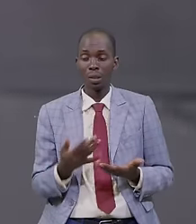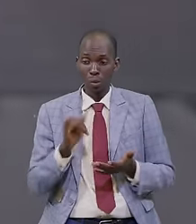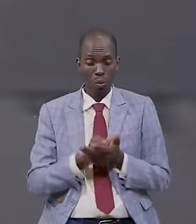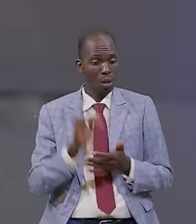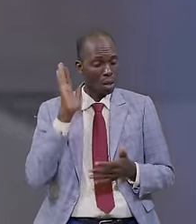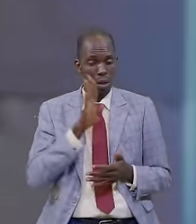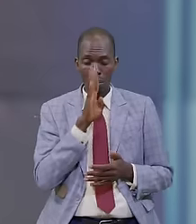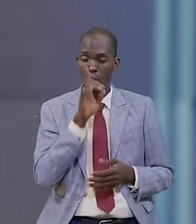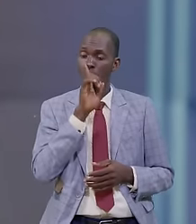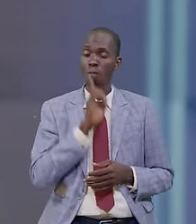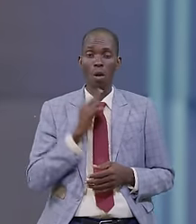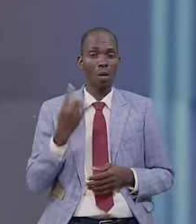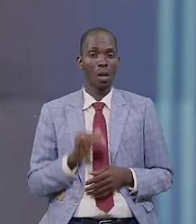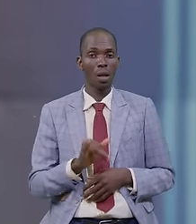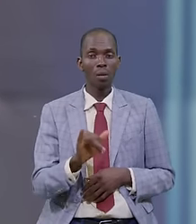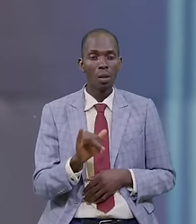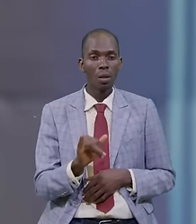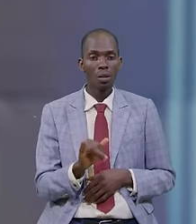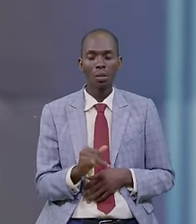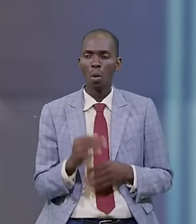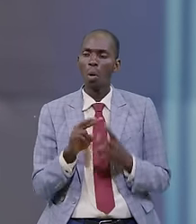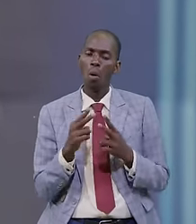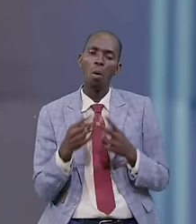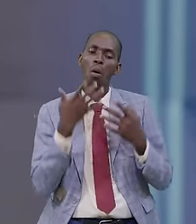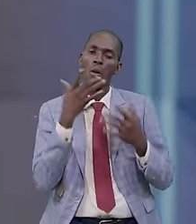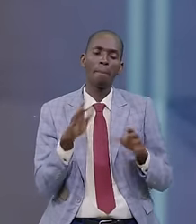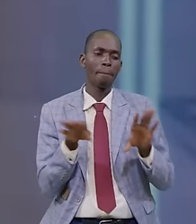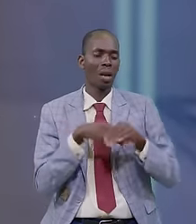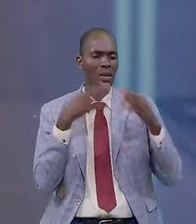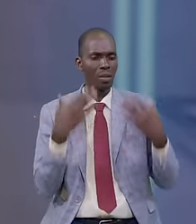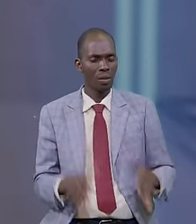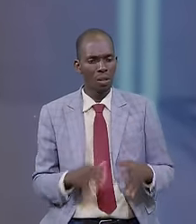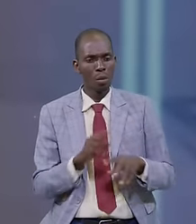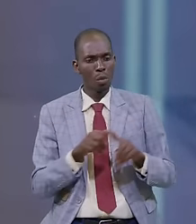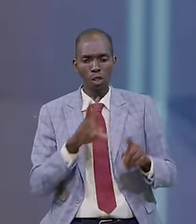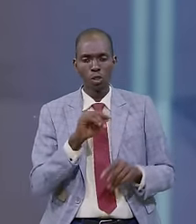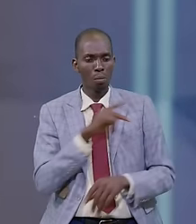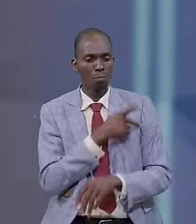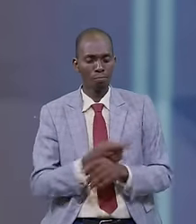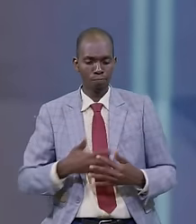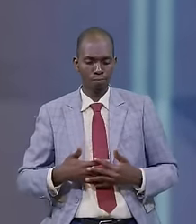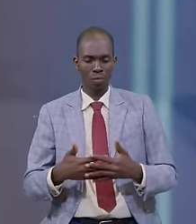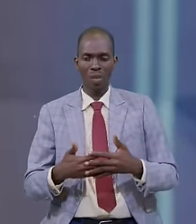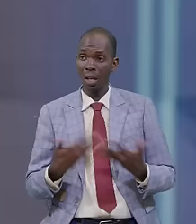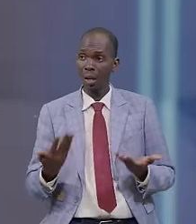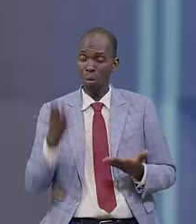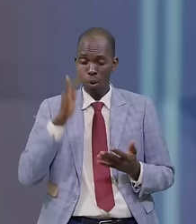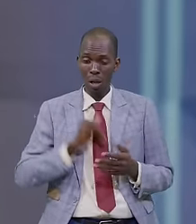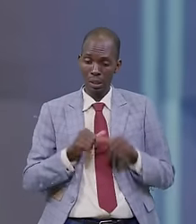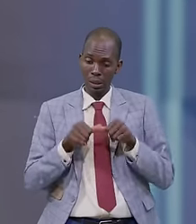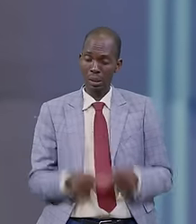and pregnancy has not come, like she's standing forever. She's standing there, and she keeps